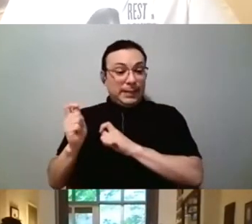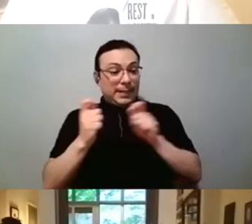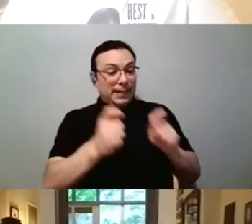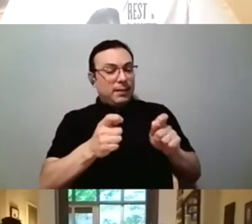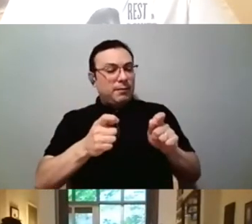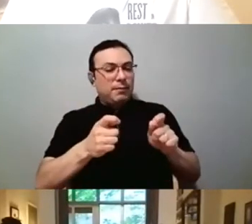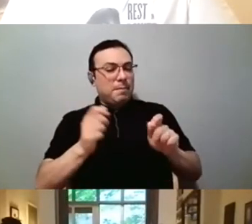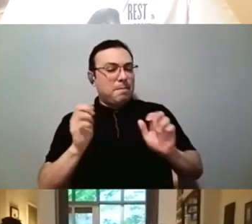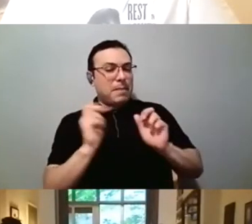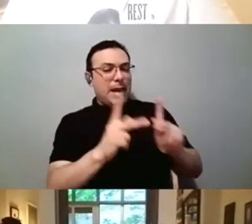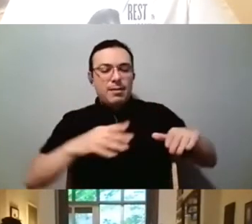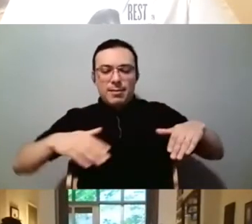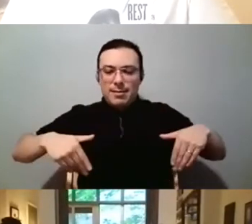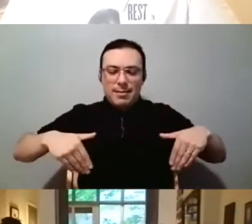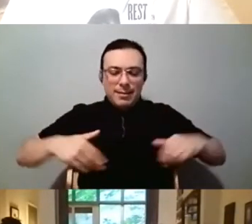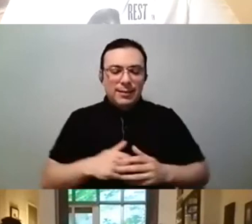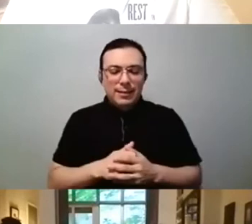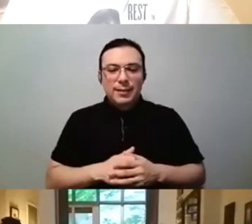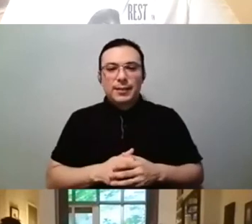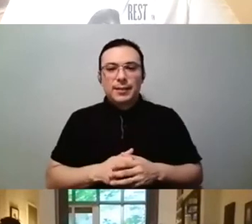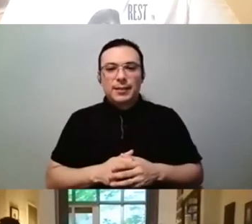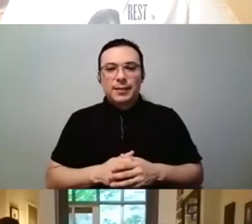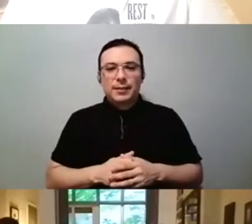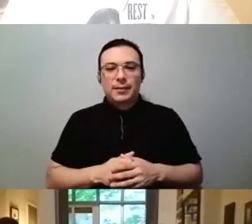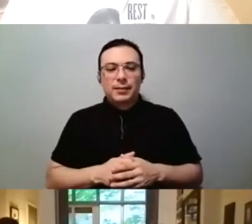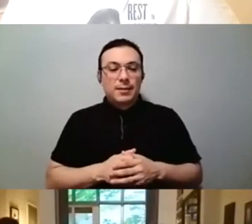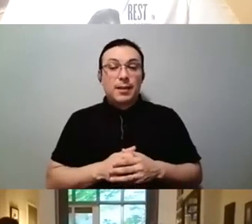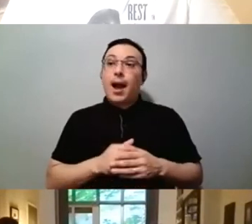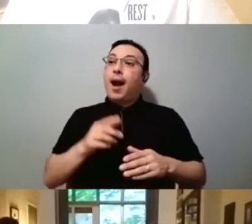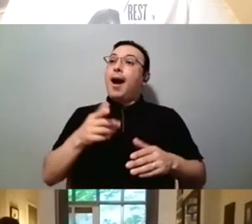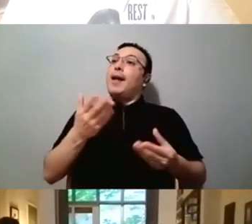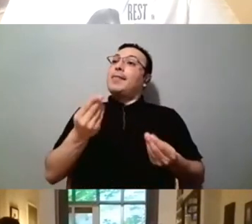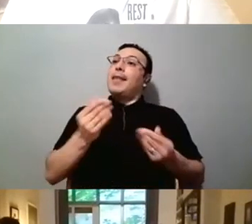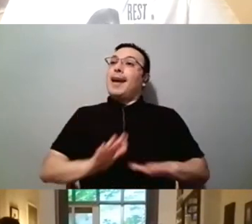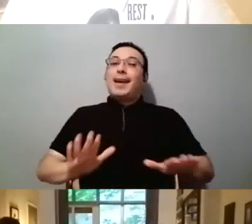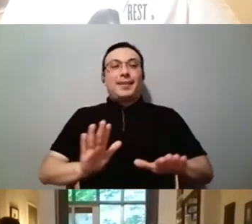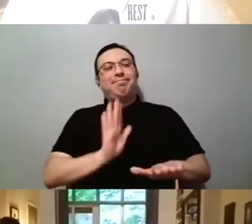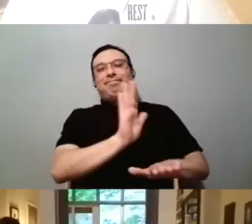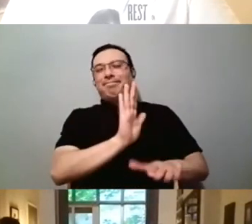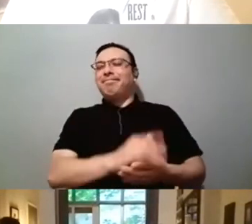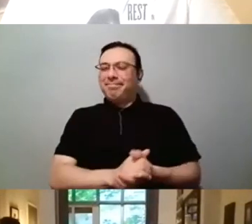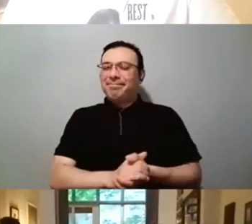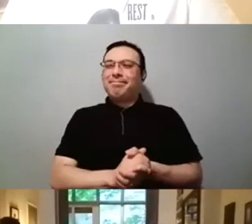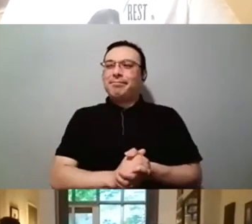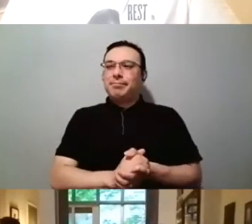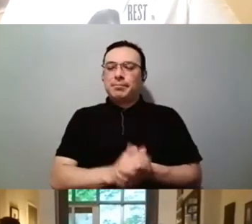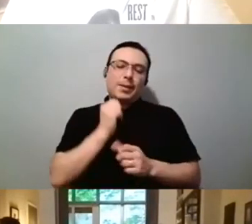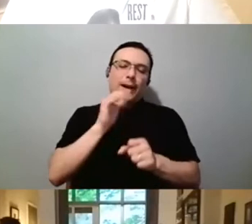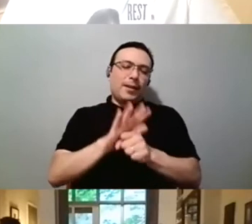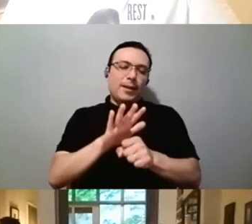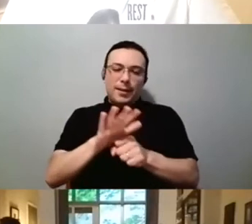material decolonization, land back, reparation for